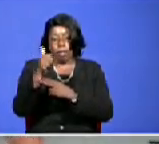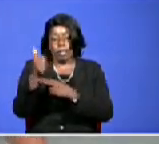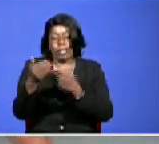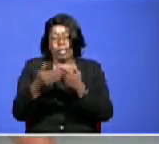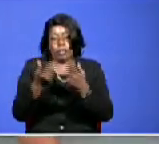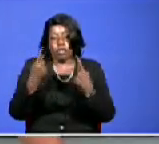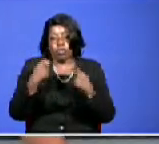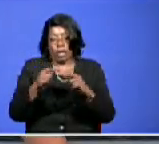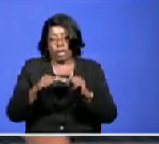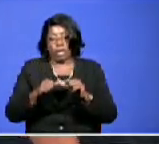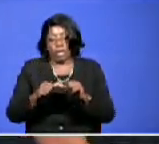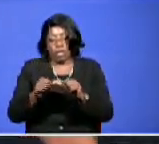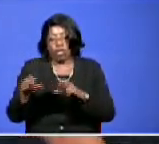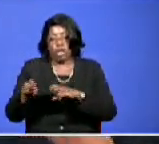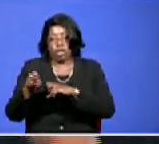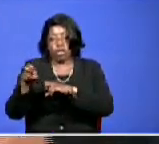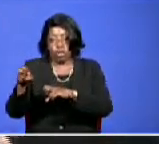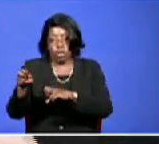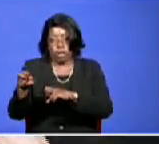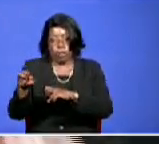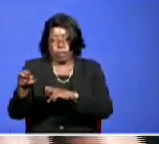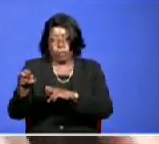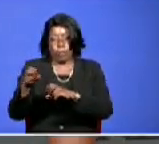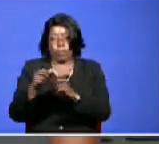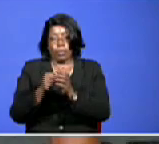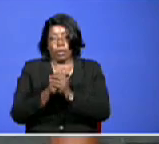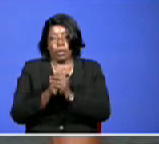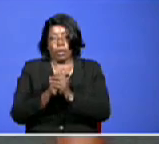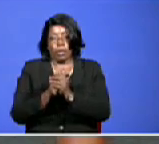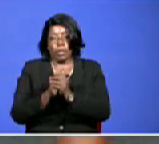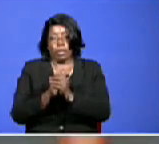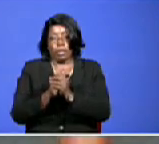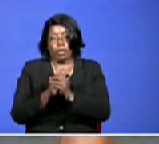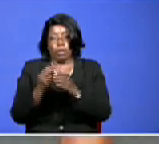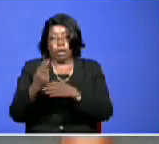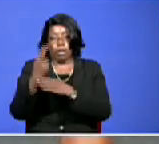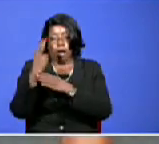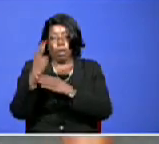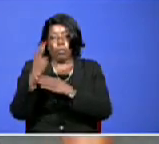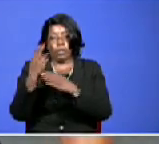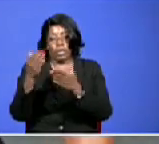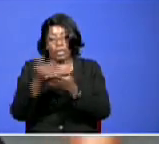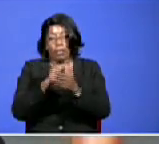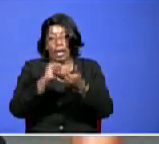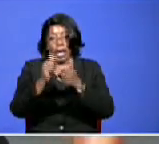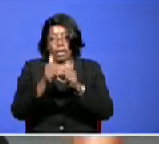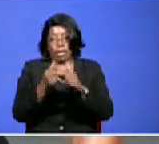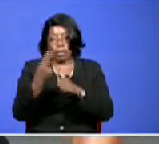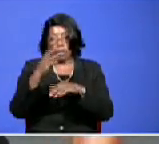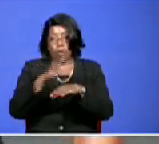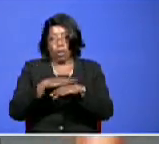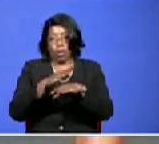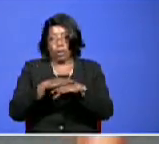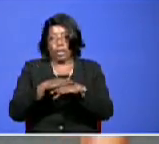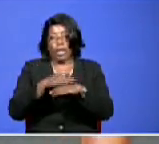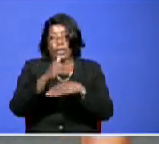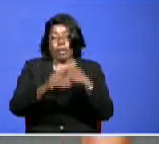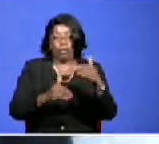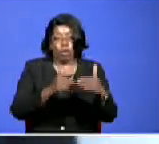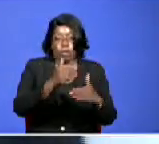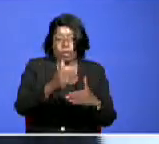simply trying to continue their journey in securing that illustrious pro card. And we caught up with a pair of athletes who updated us on their